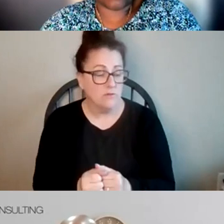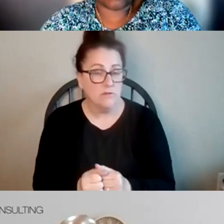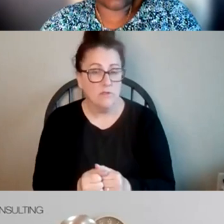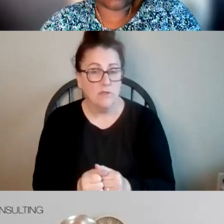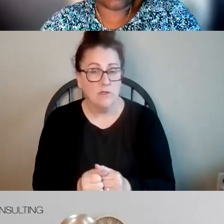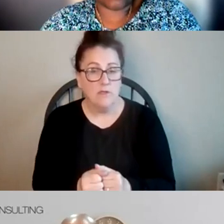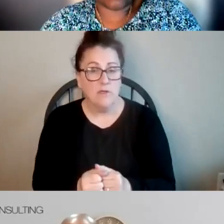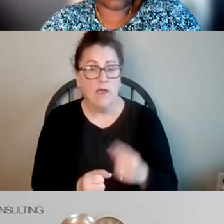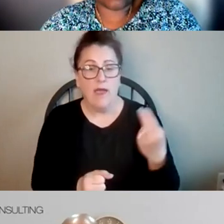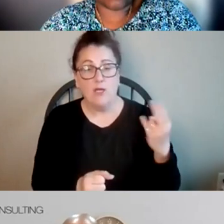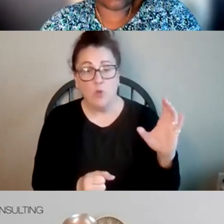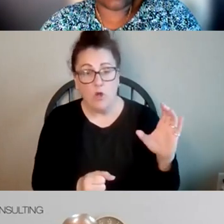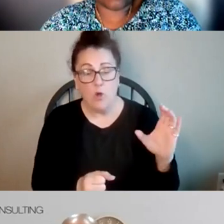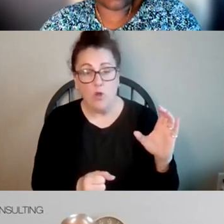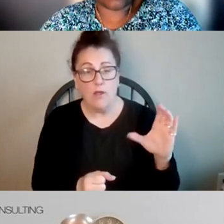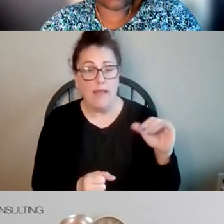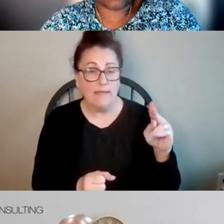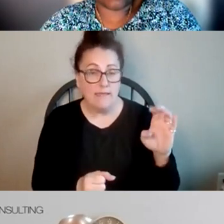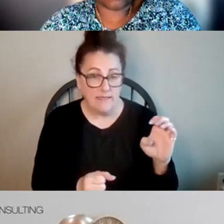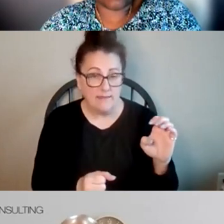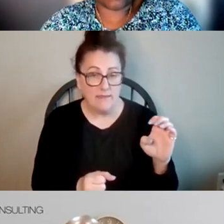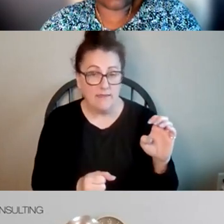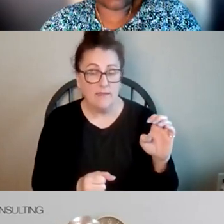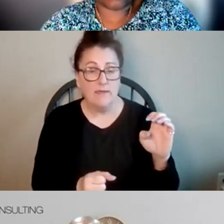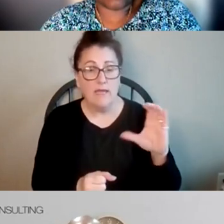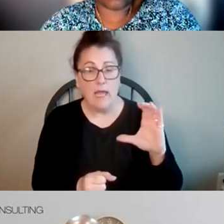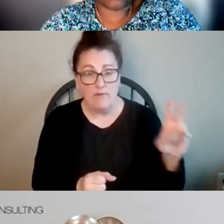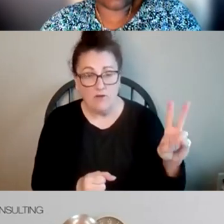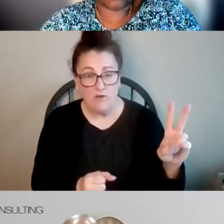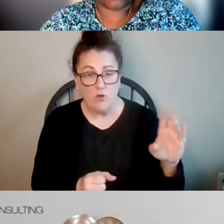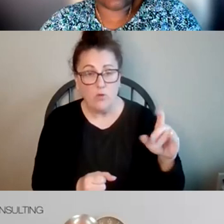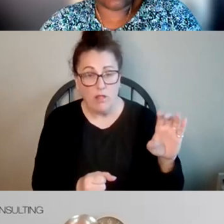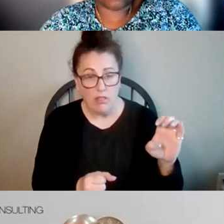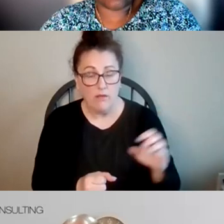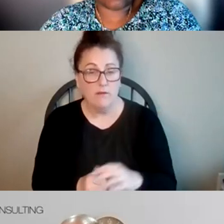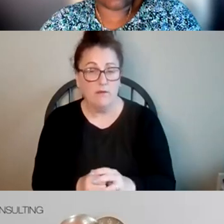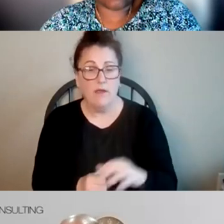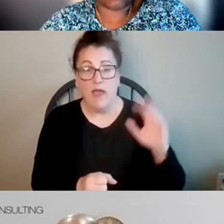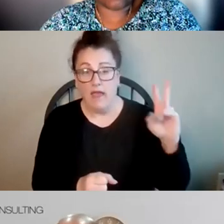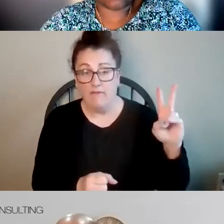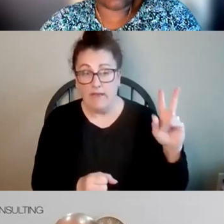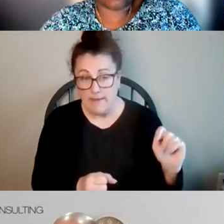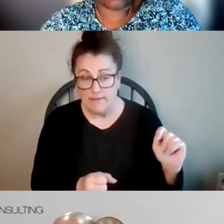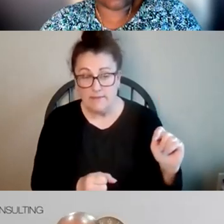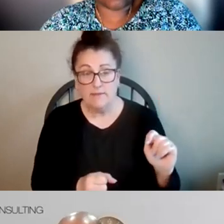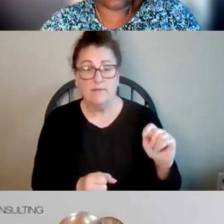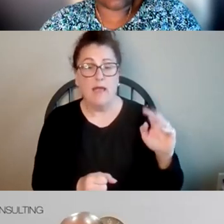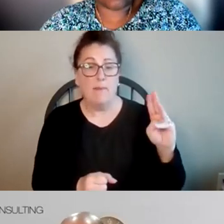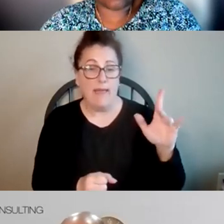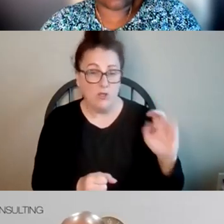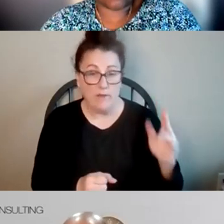be Haitian Creole, Cantonese, Cabo Verdeano Creole, Vietnamese, and